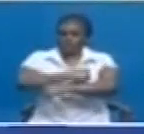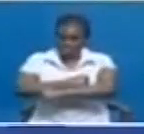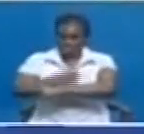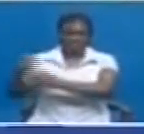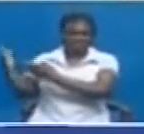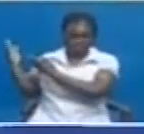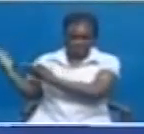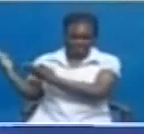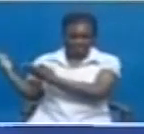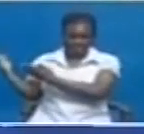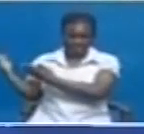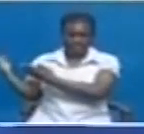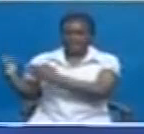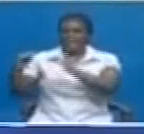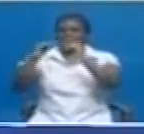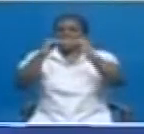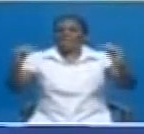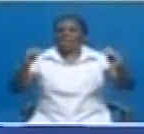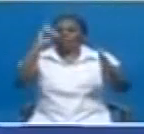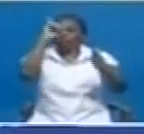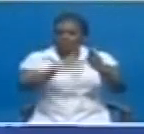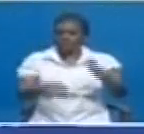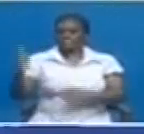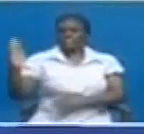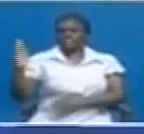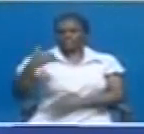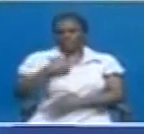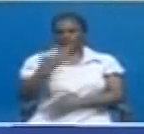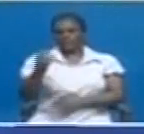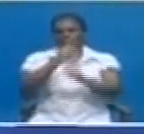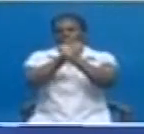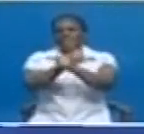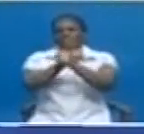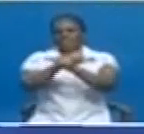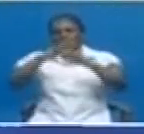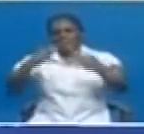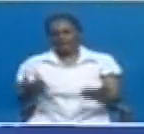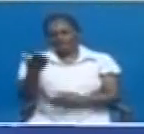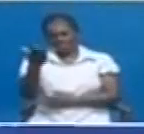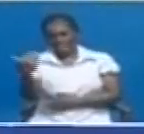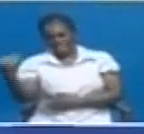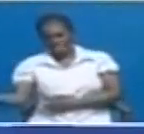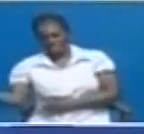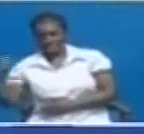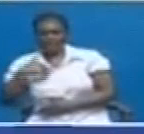this, what levels of security and safety are we going to put for the children?